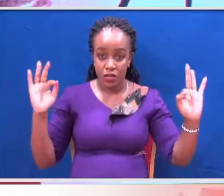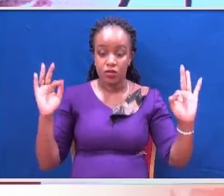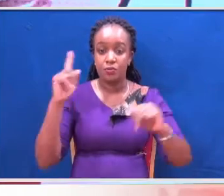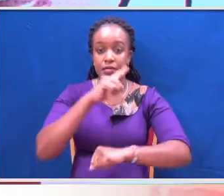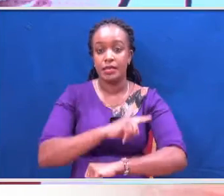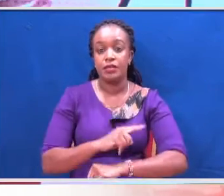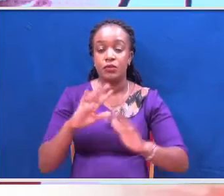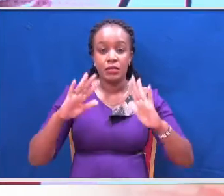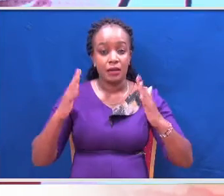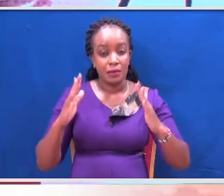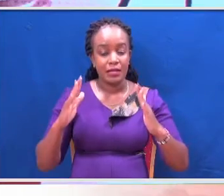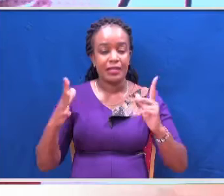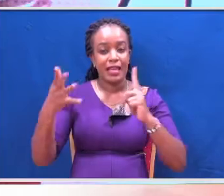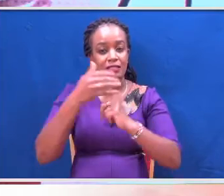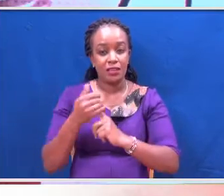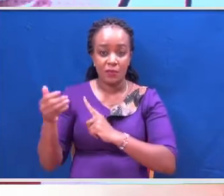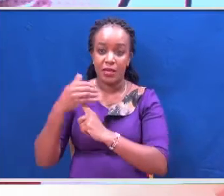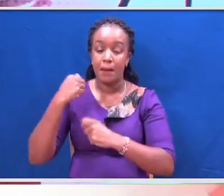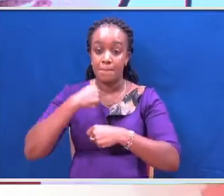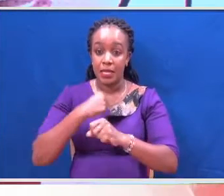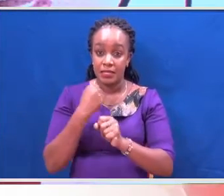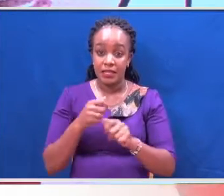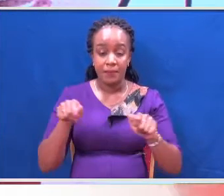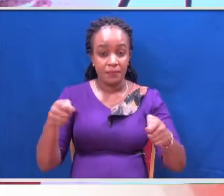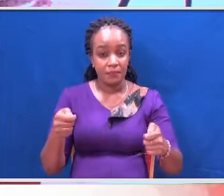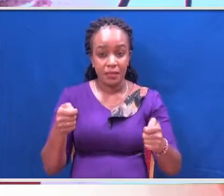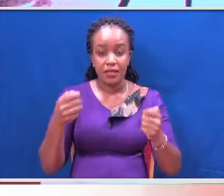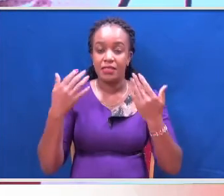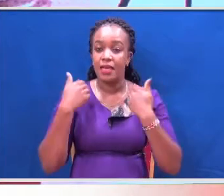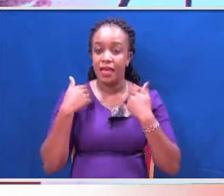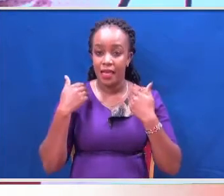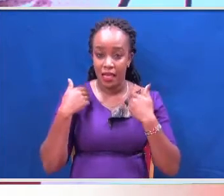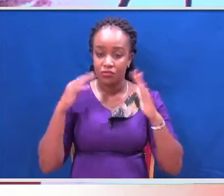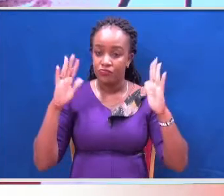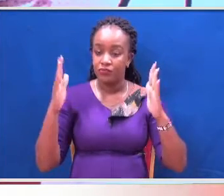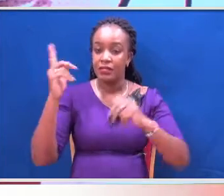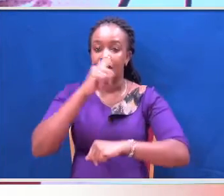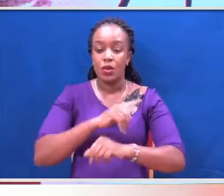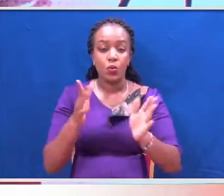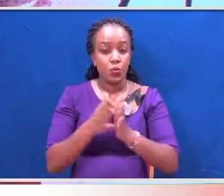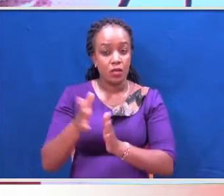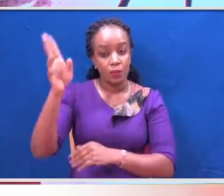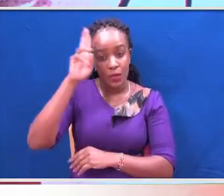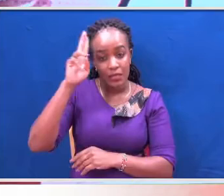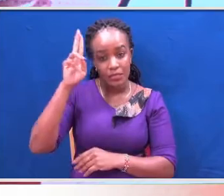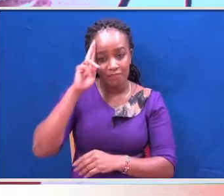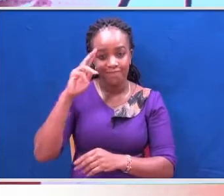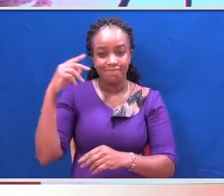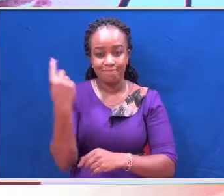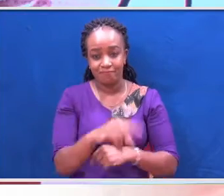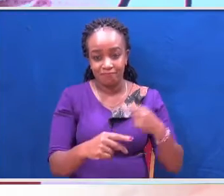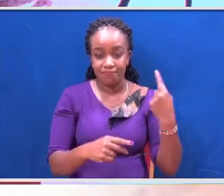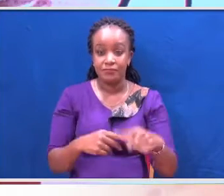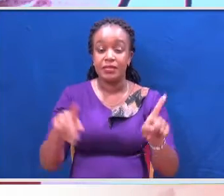profession. Several scribes met to celebrate the day with police brutality and government censorship taking the day